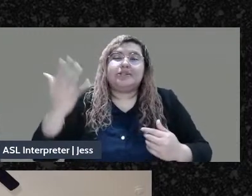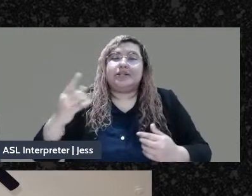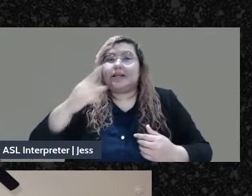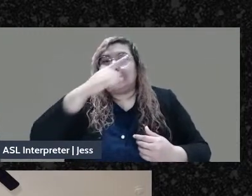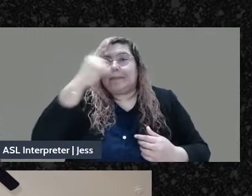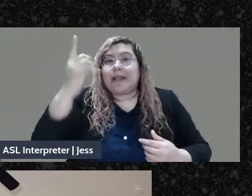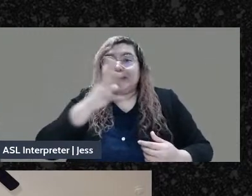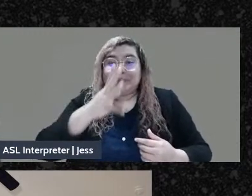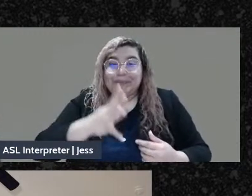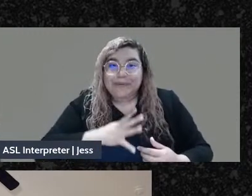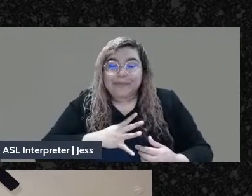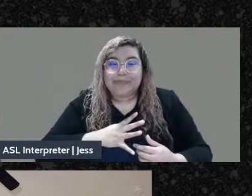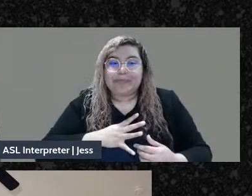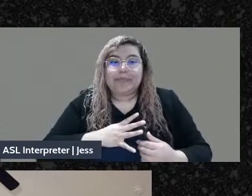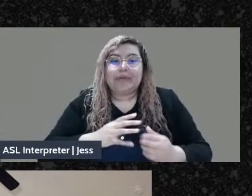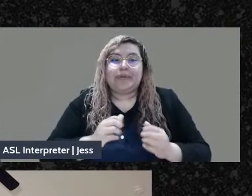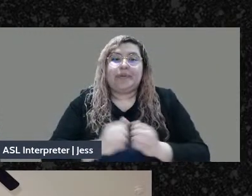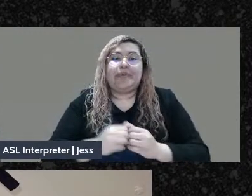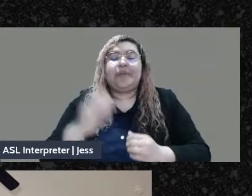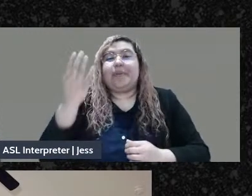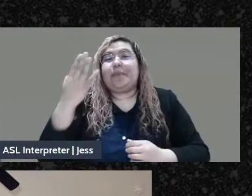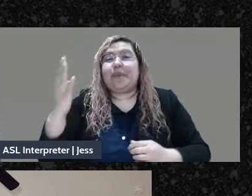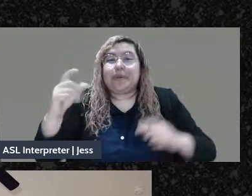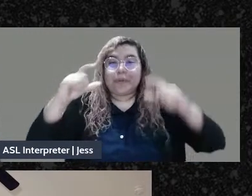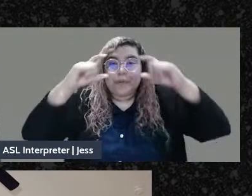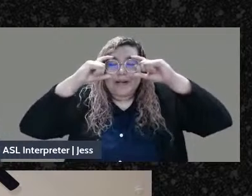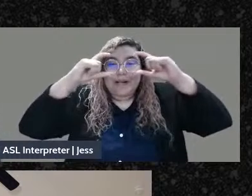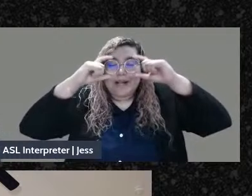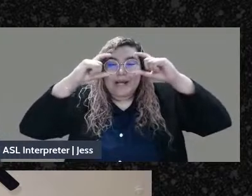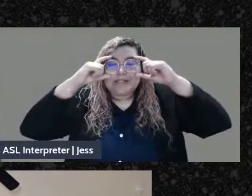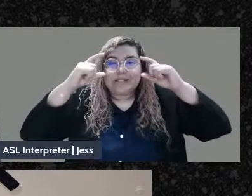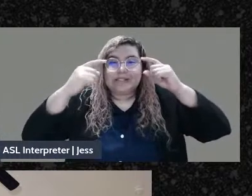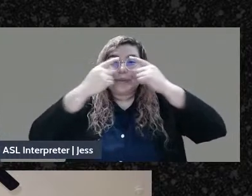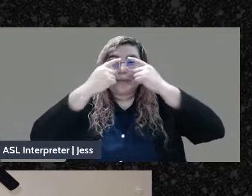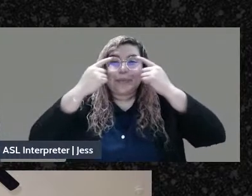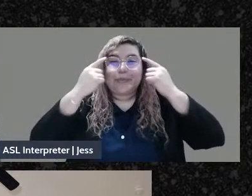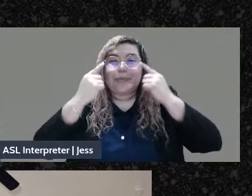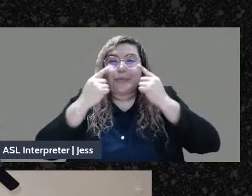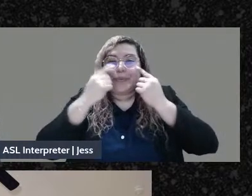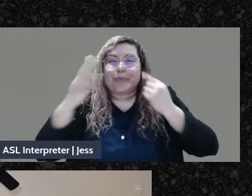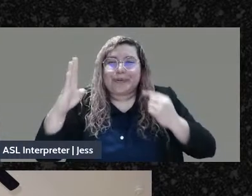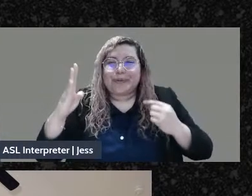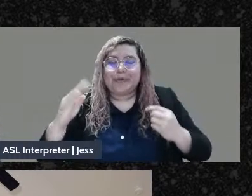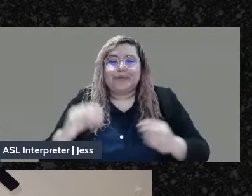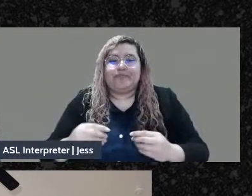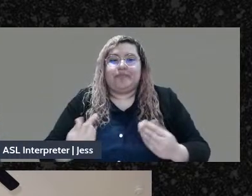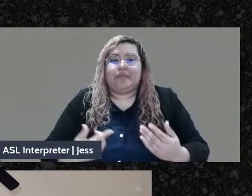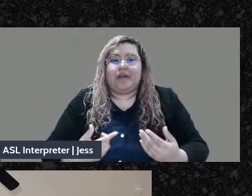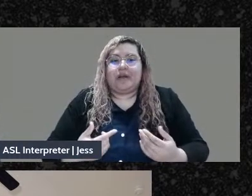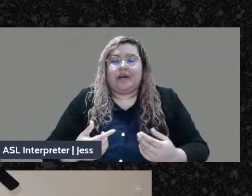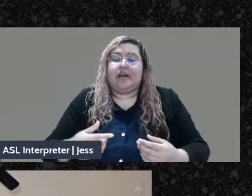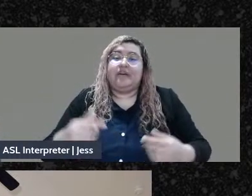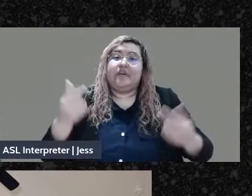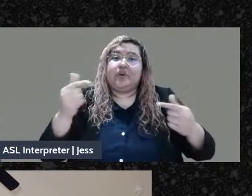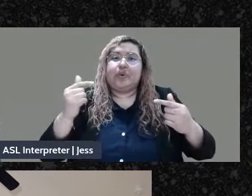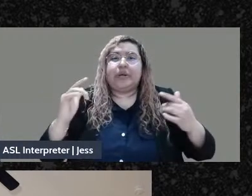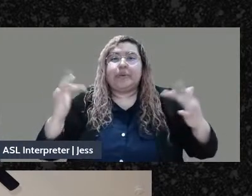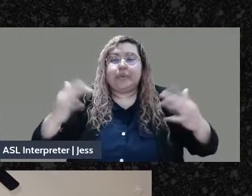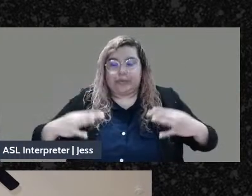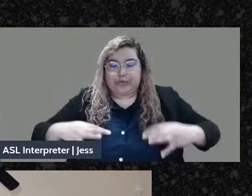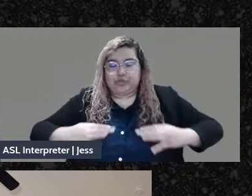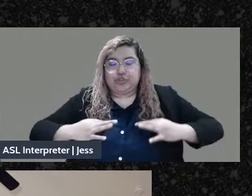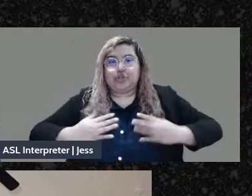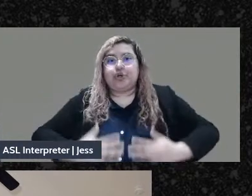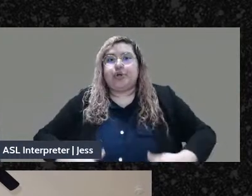woman with blue rimmed glasses. I'm wearing a pale green shirt. I have curly